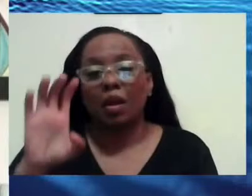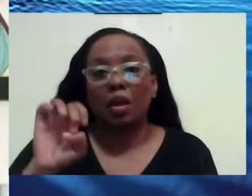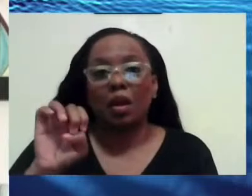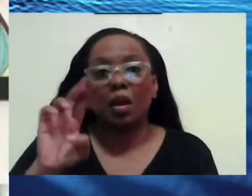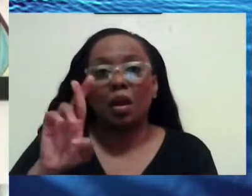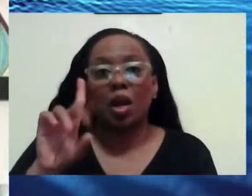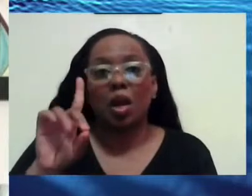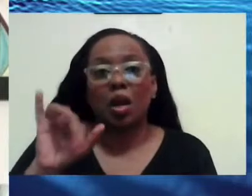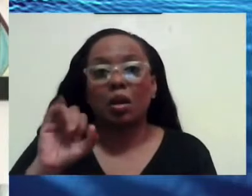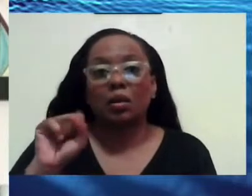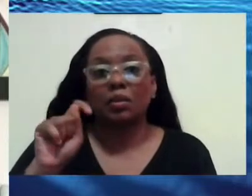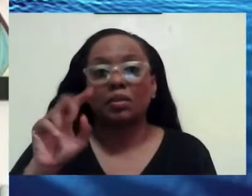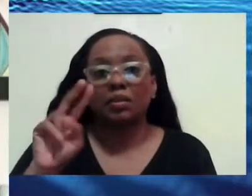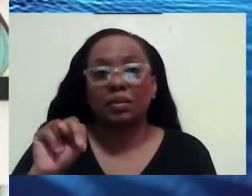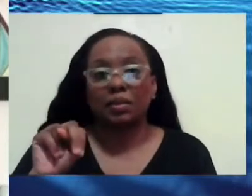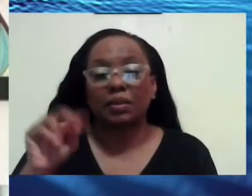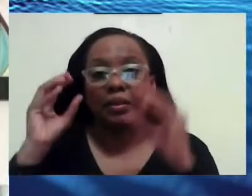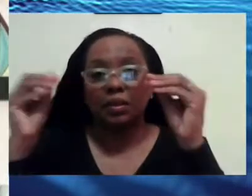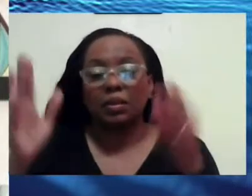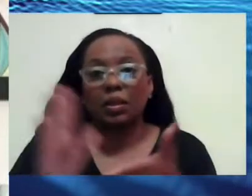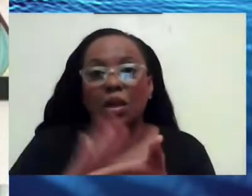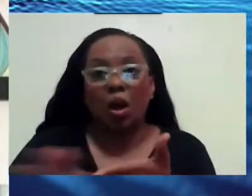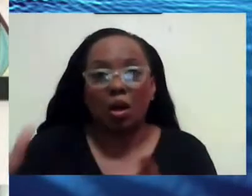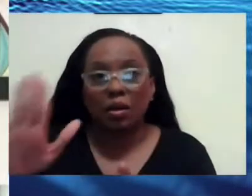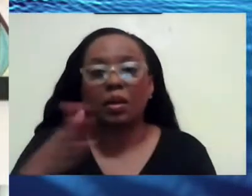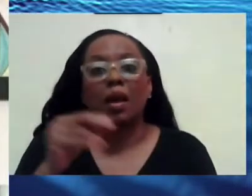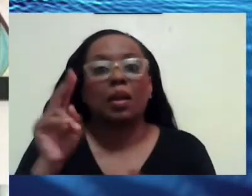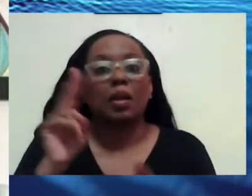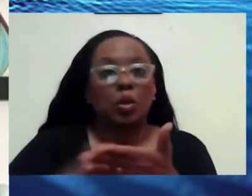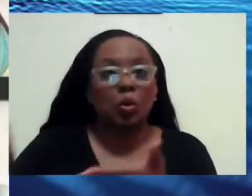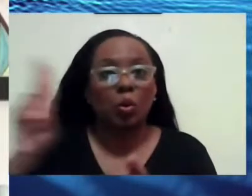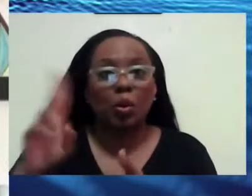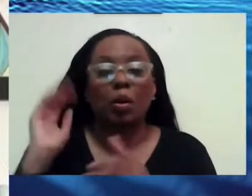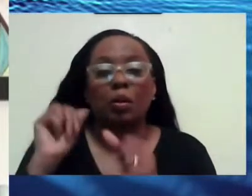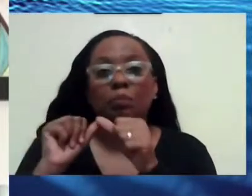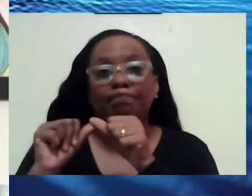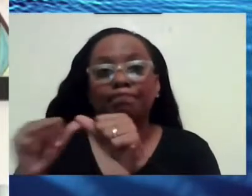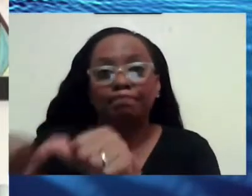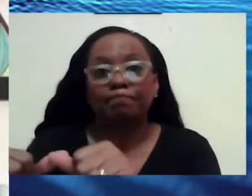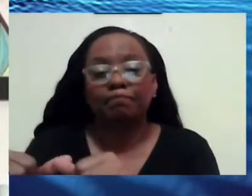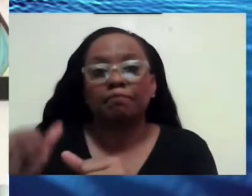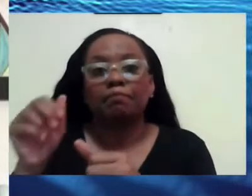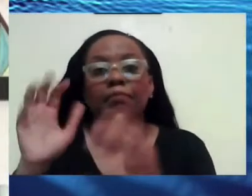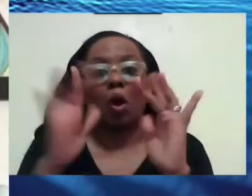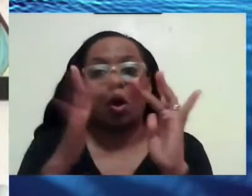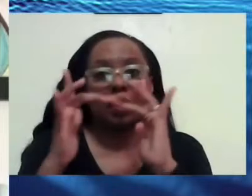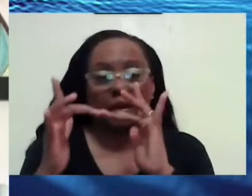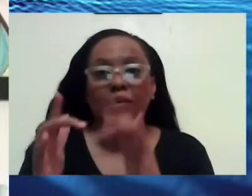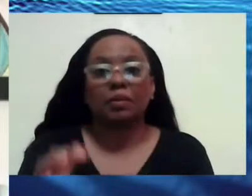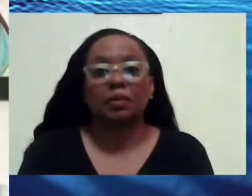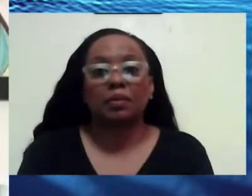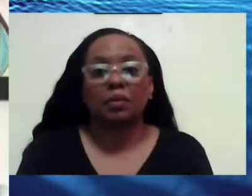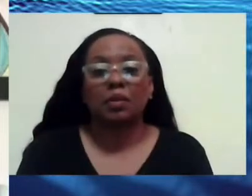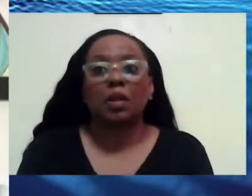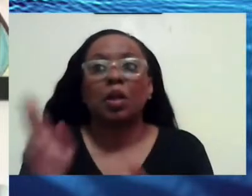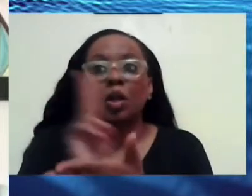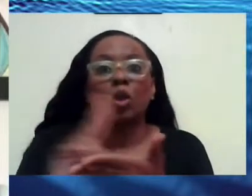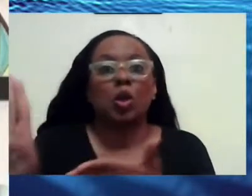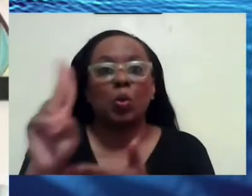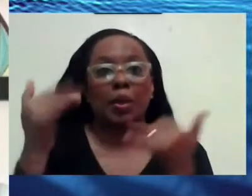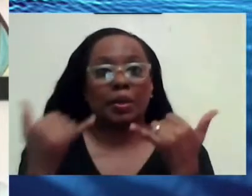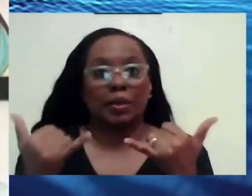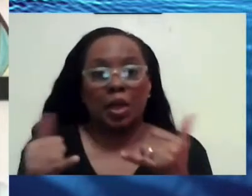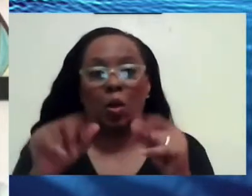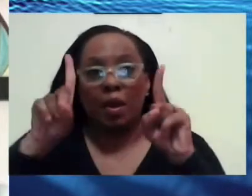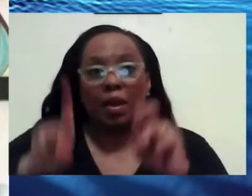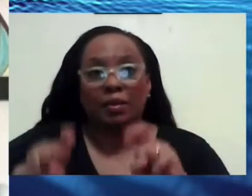the University of the West Indies, both classes will continue online. I believe University of the West Indies at this point is in the middle of examinations, so they